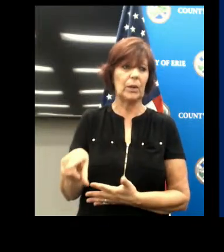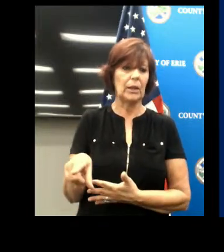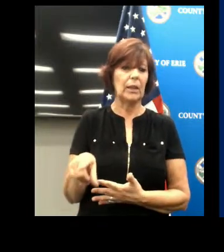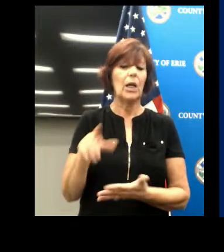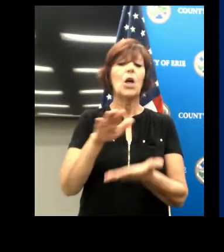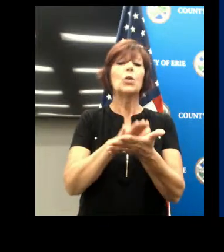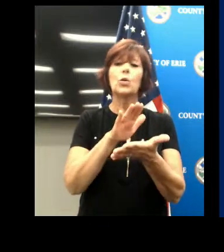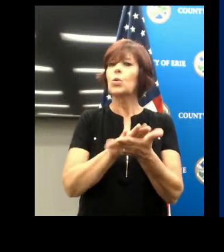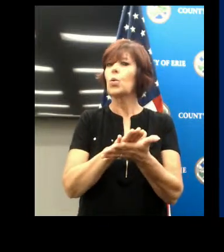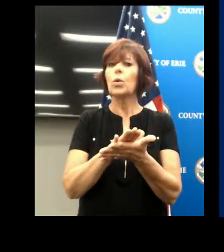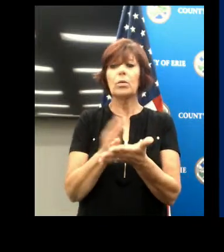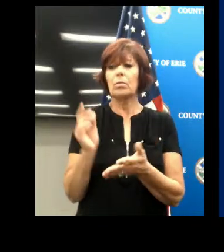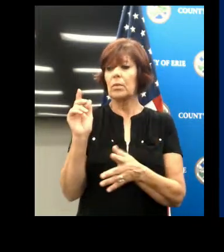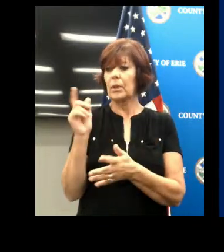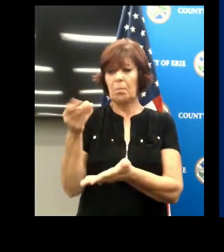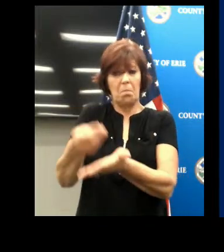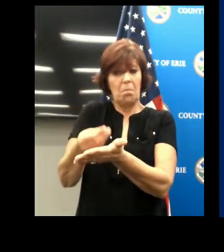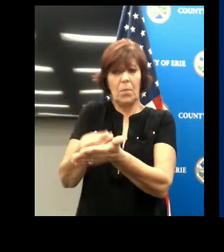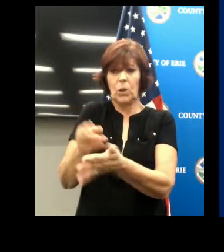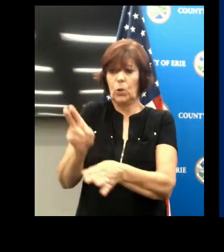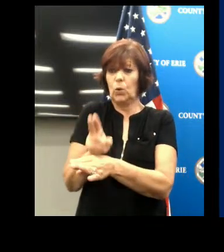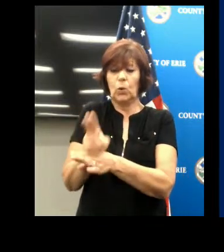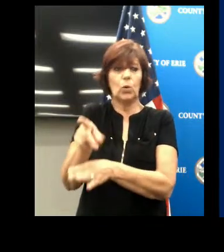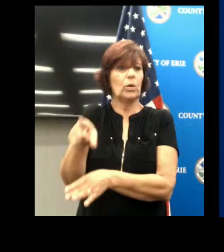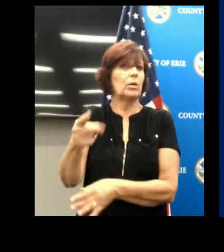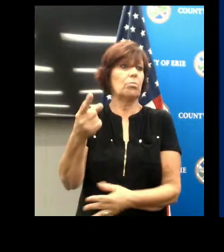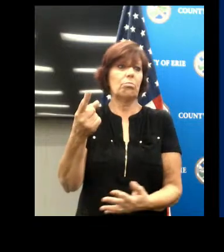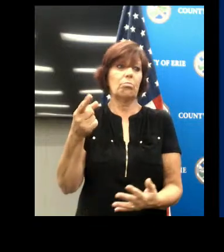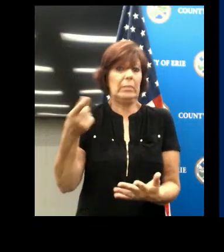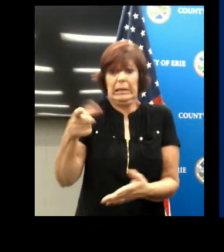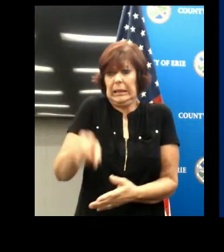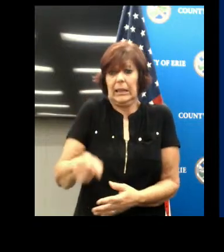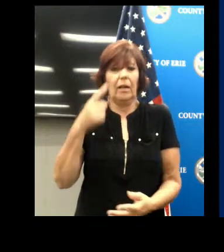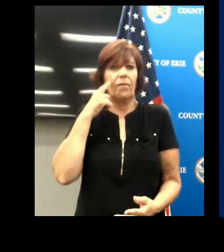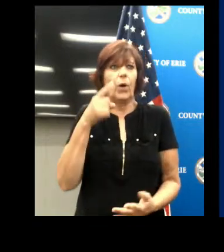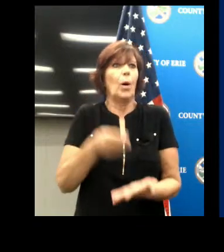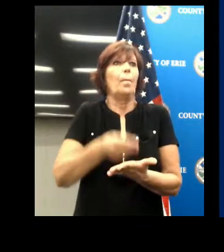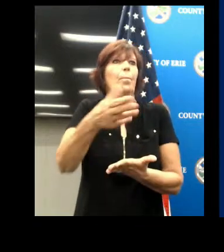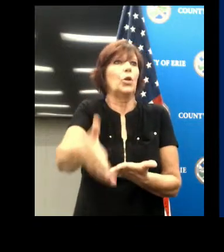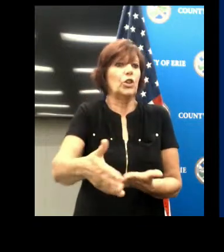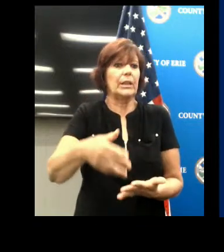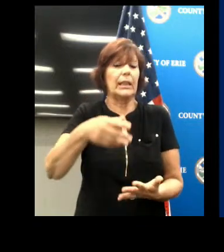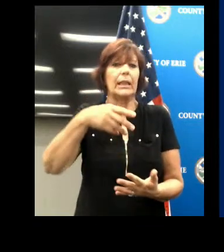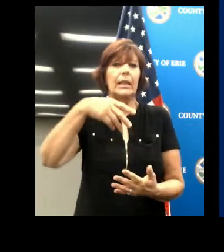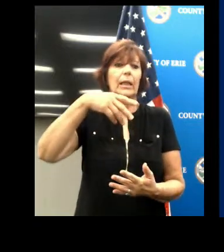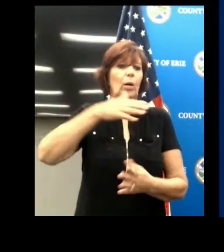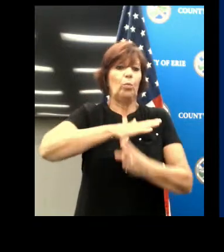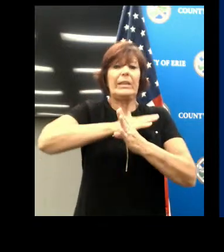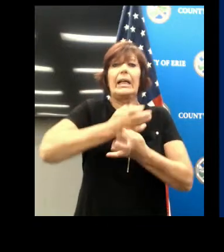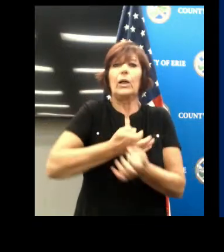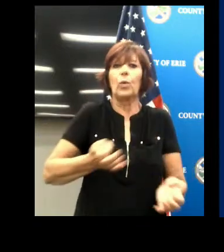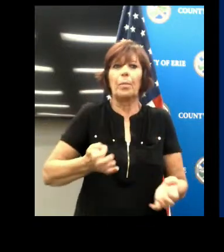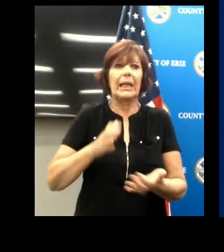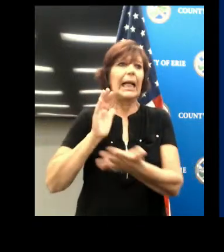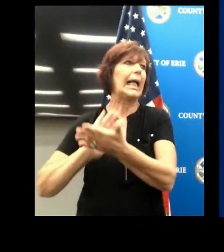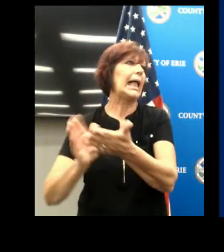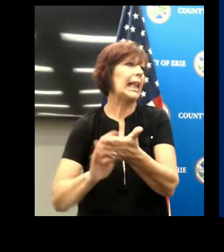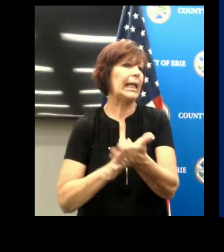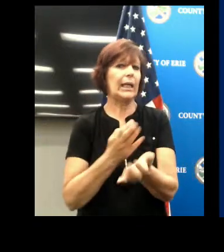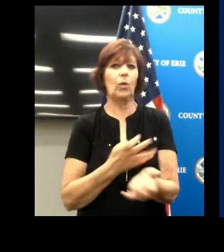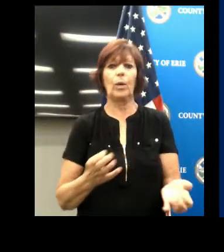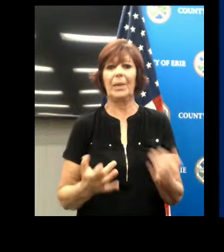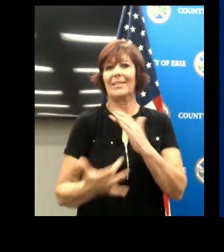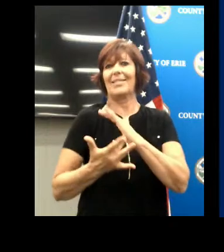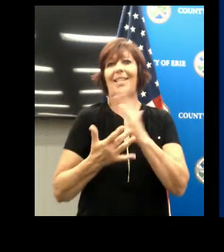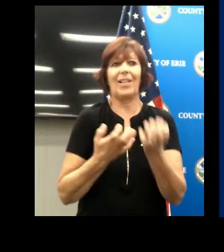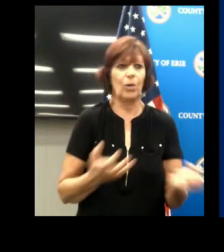schools can use it in the manner as described for purchasing of personal protective equipment, sanitizing equipment, technology